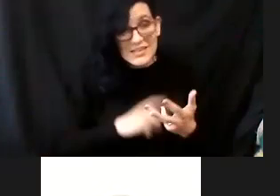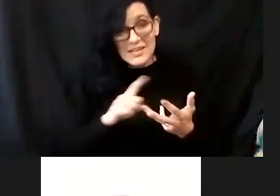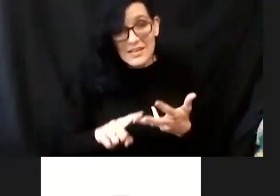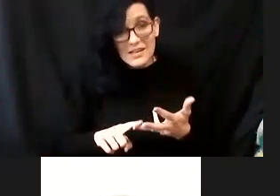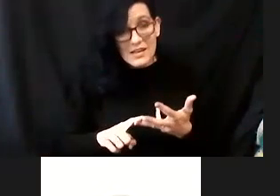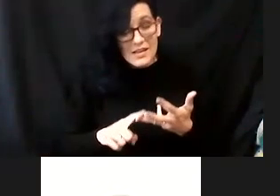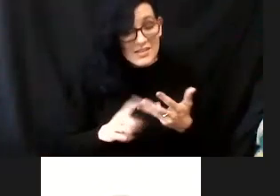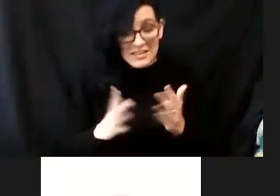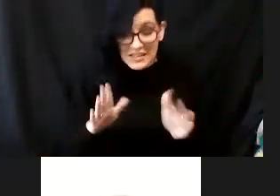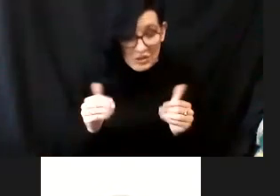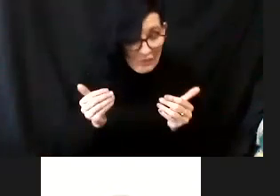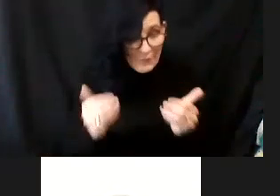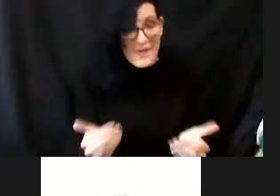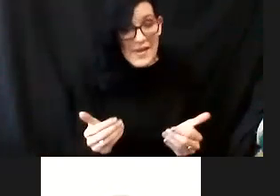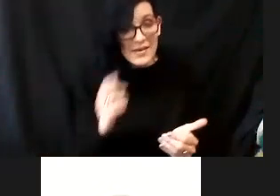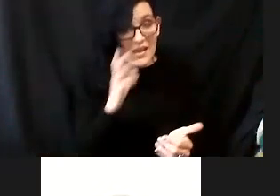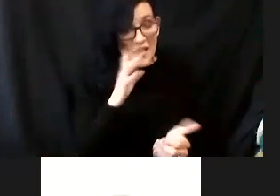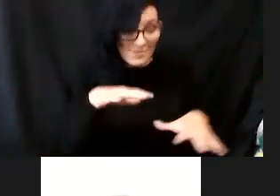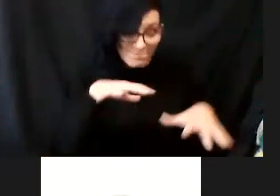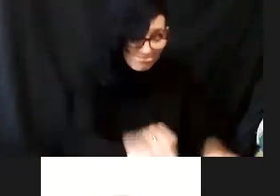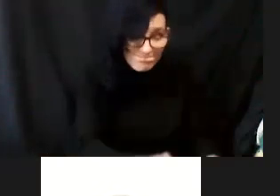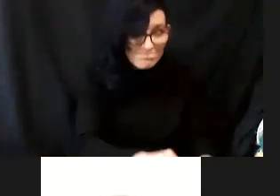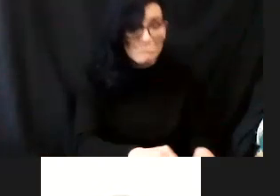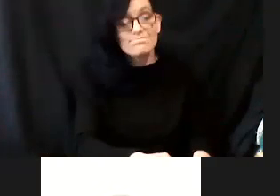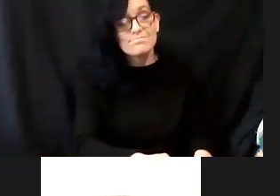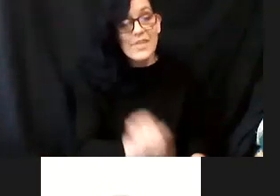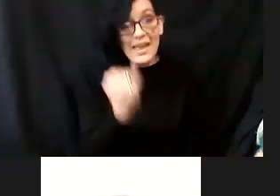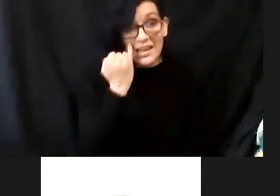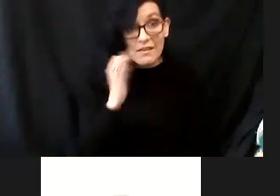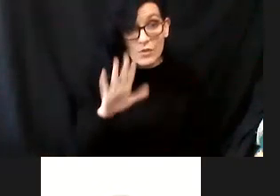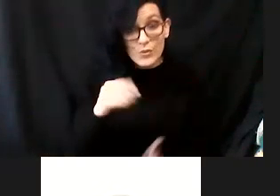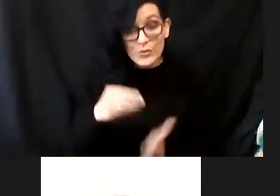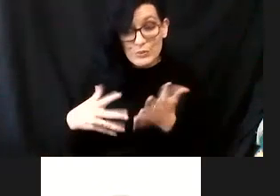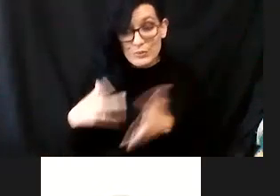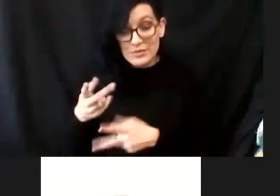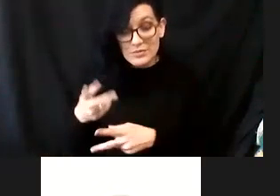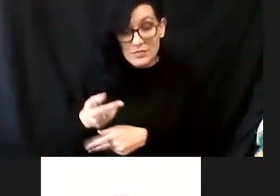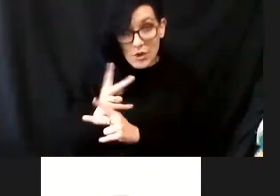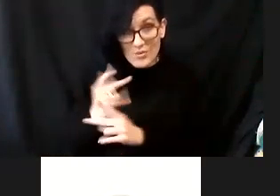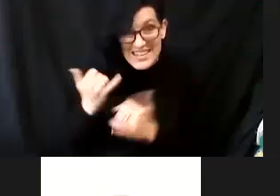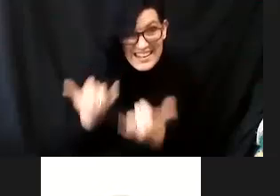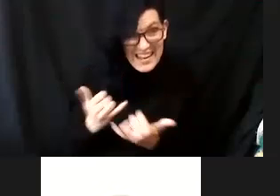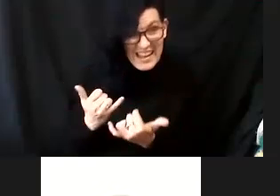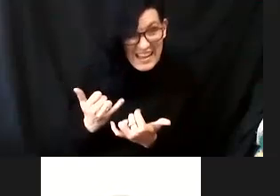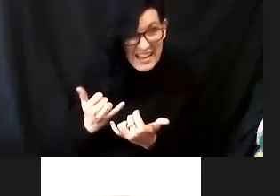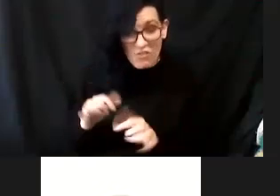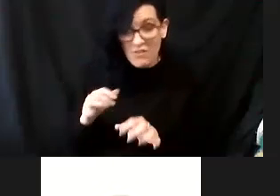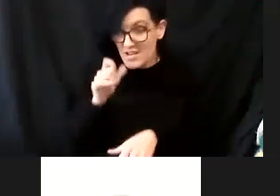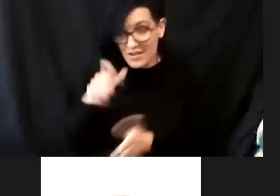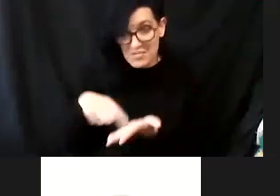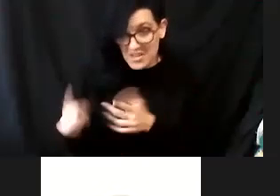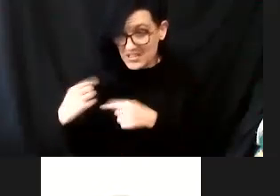that if you are in default and your loan is in collection. However, due to